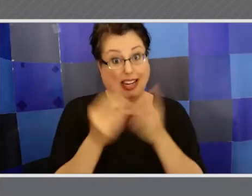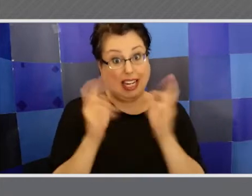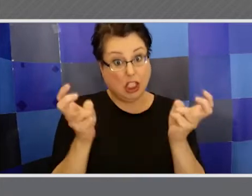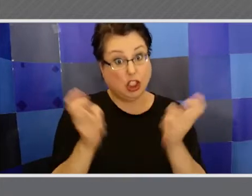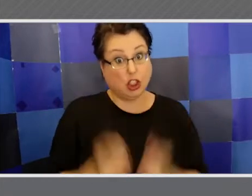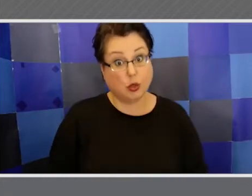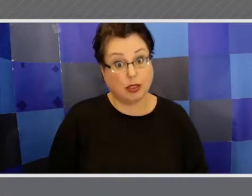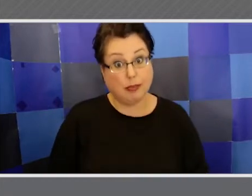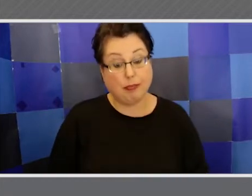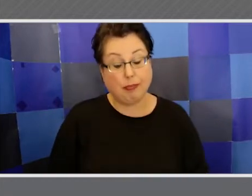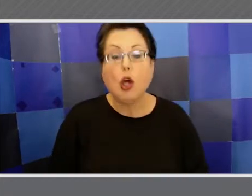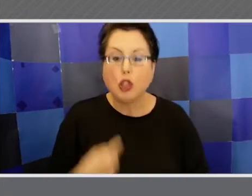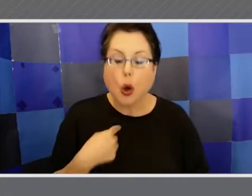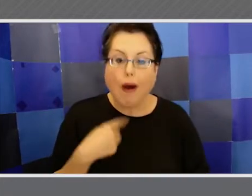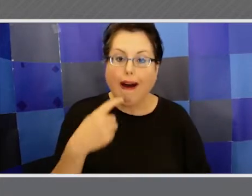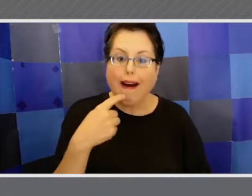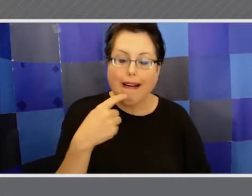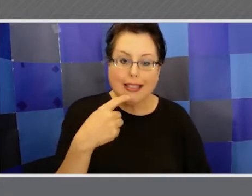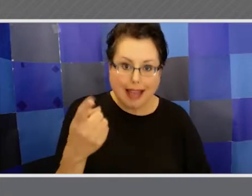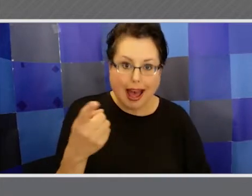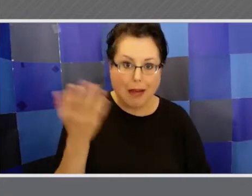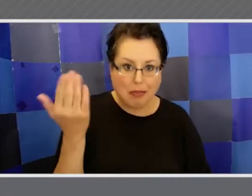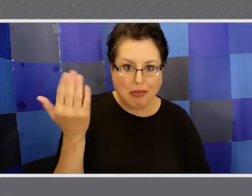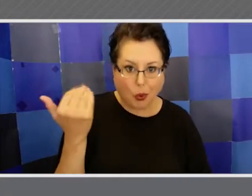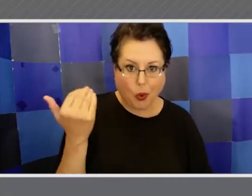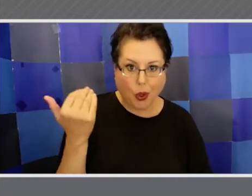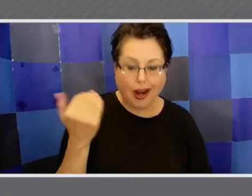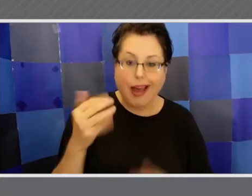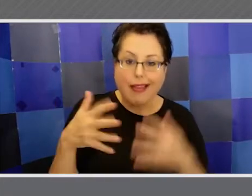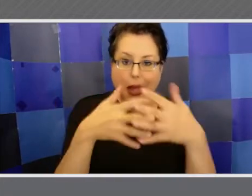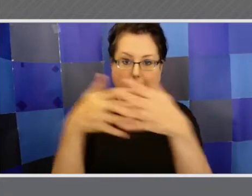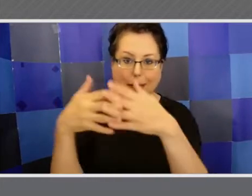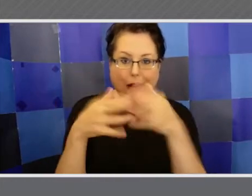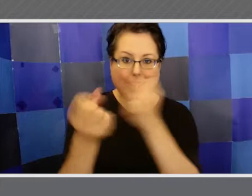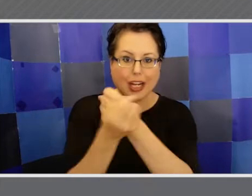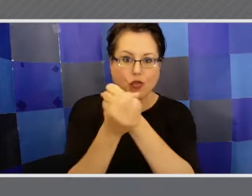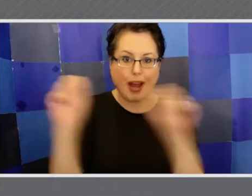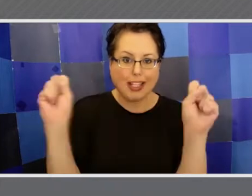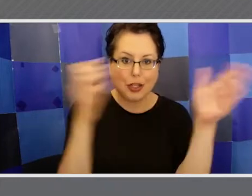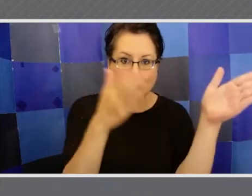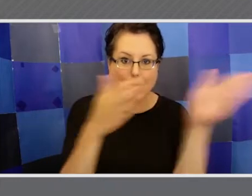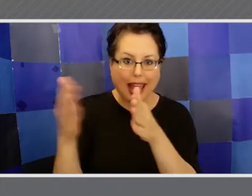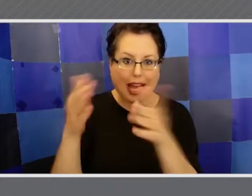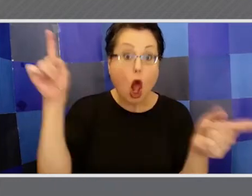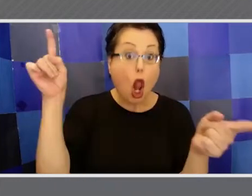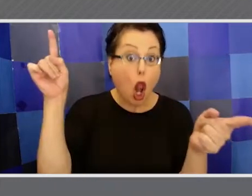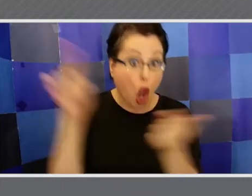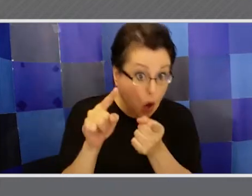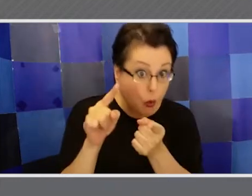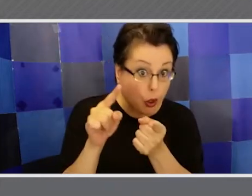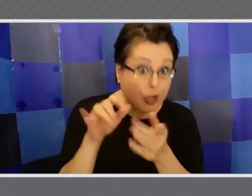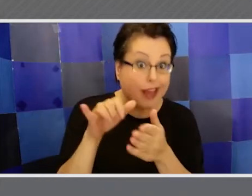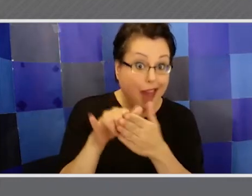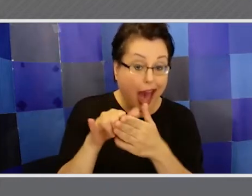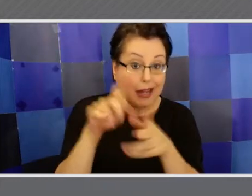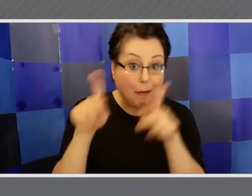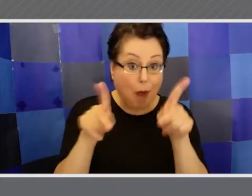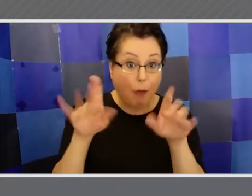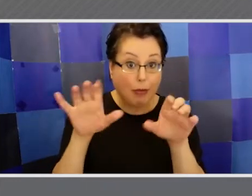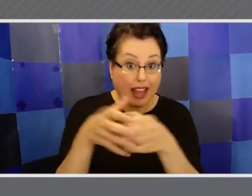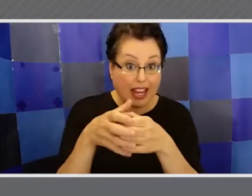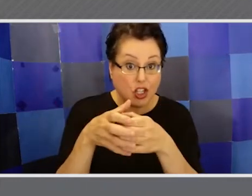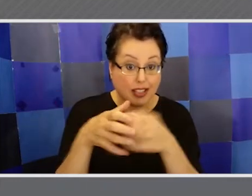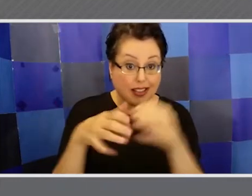Like I just mentioned a few minutes ago, the American Rescue Plan lowered that population threshold. So now it's